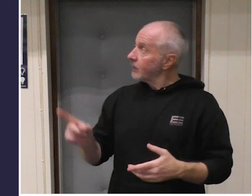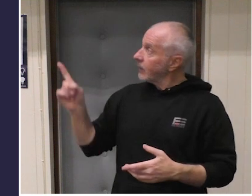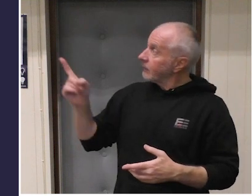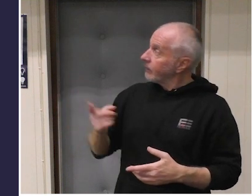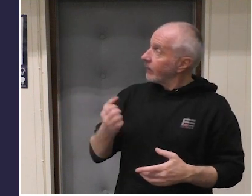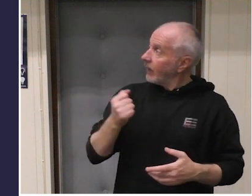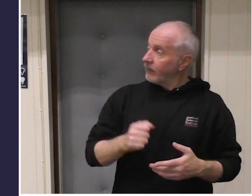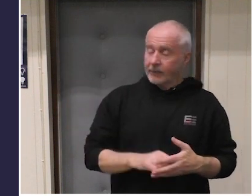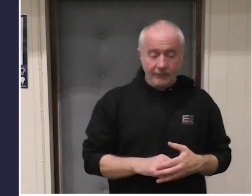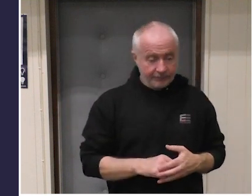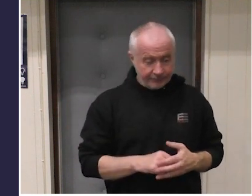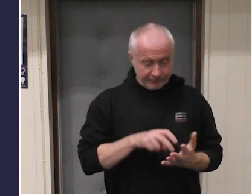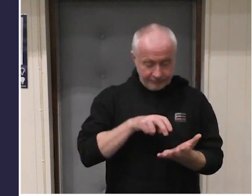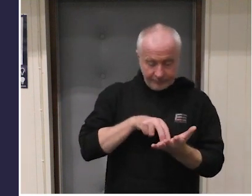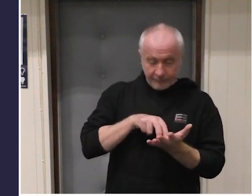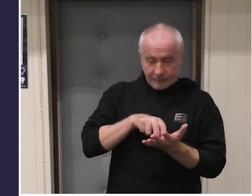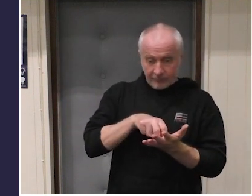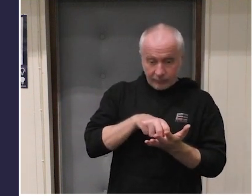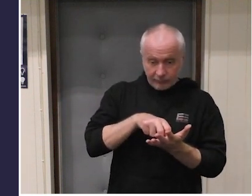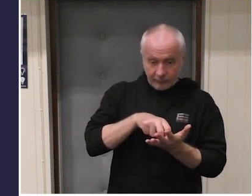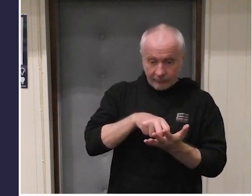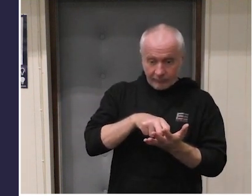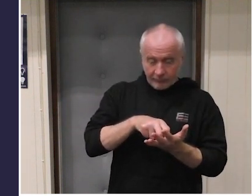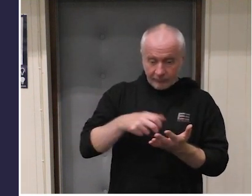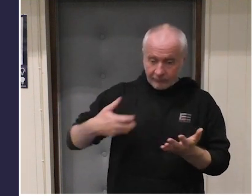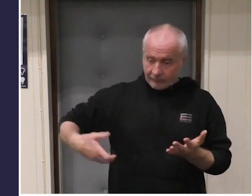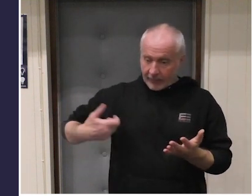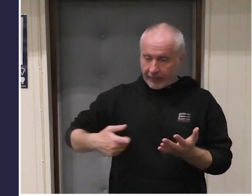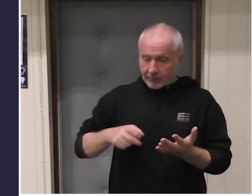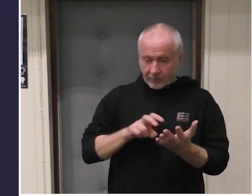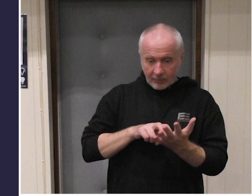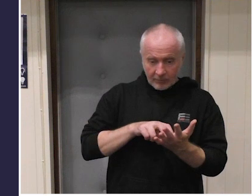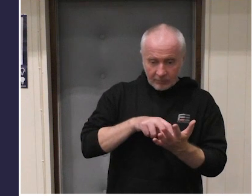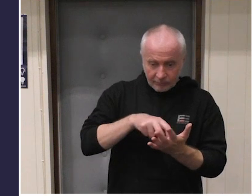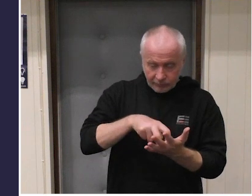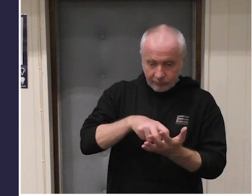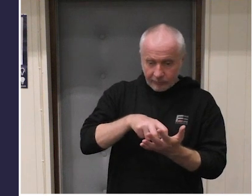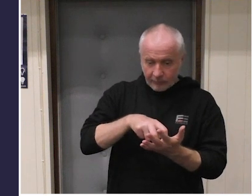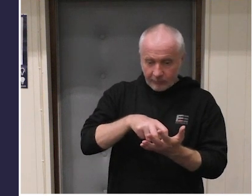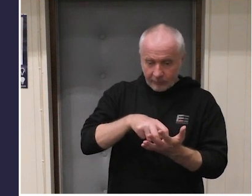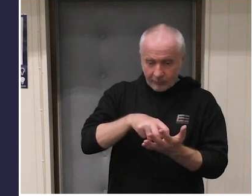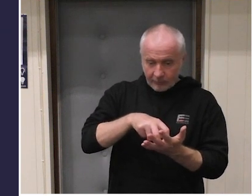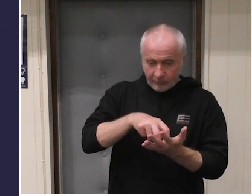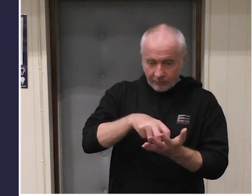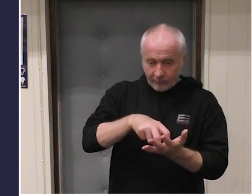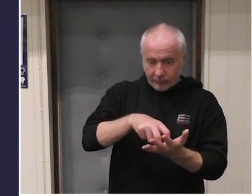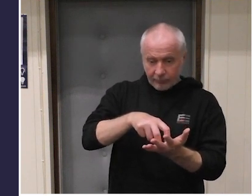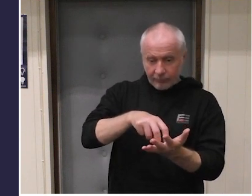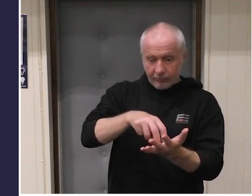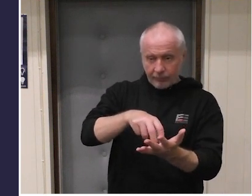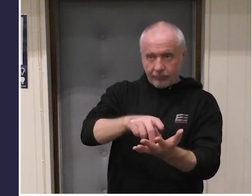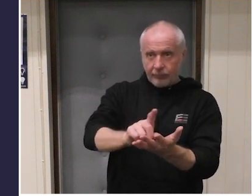of, for example, us, apes, many, many years ago, millions of years ago, progressing along this line